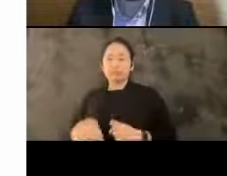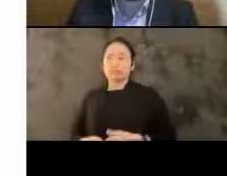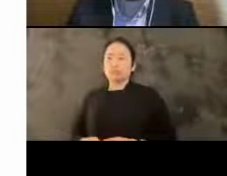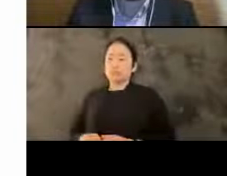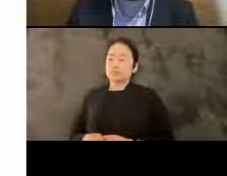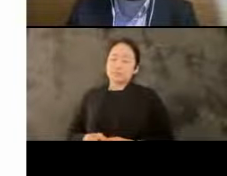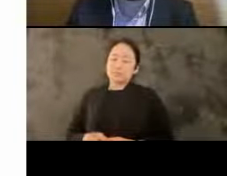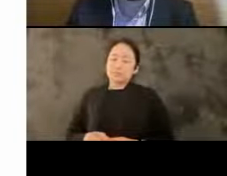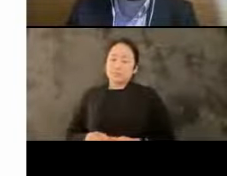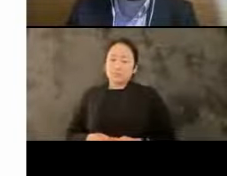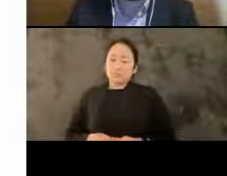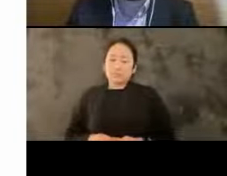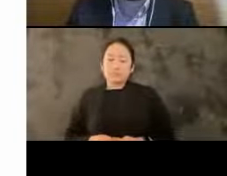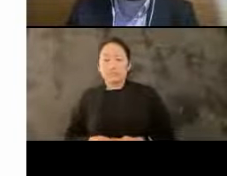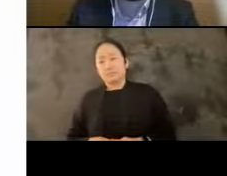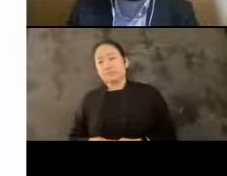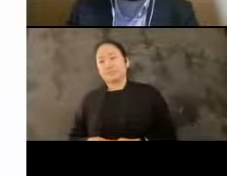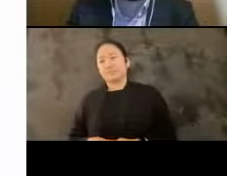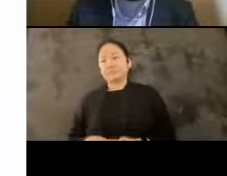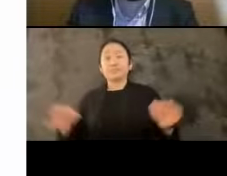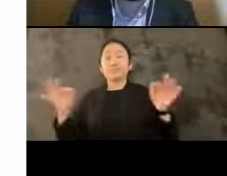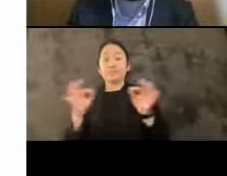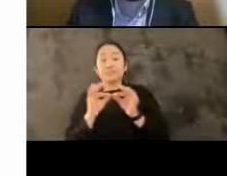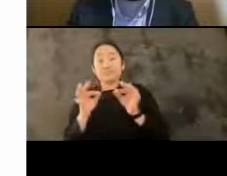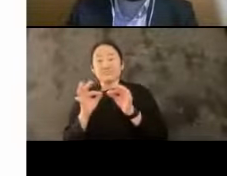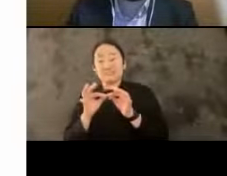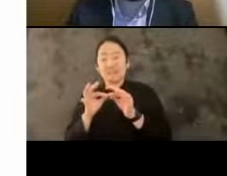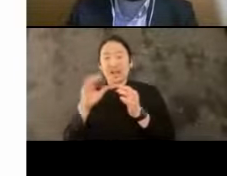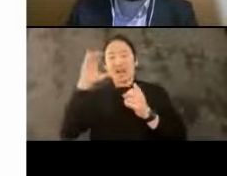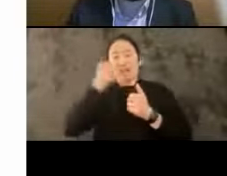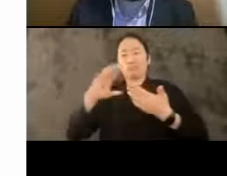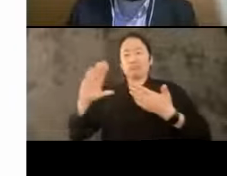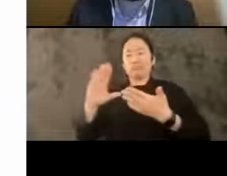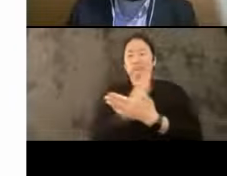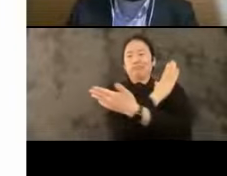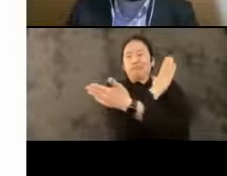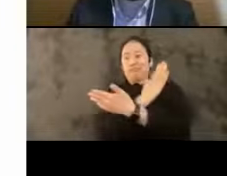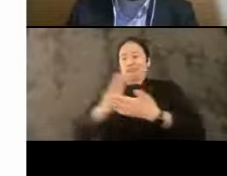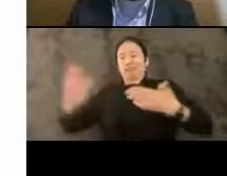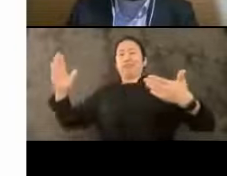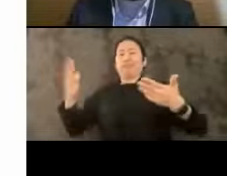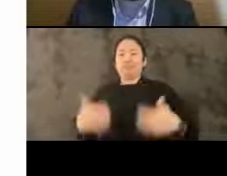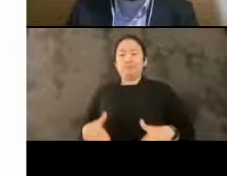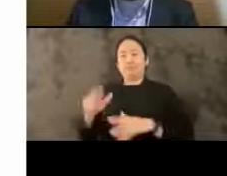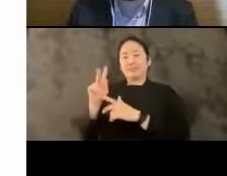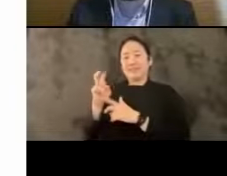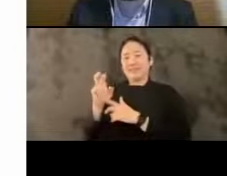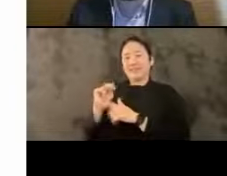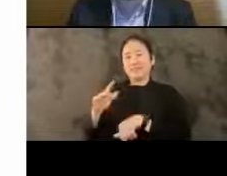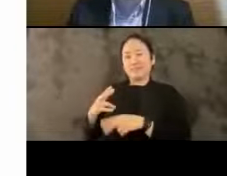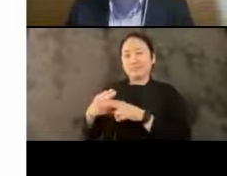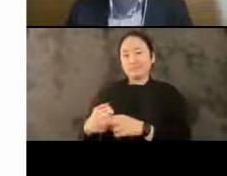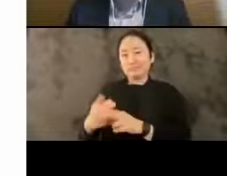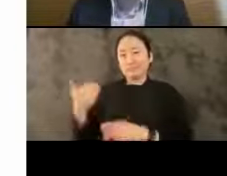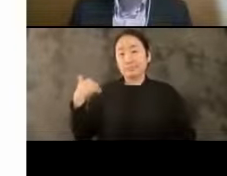have the range of cost estimates that Kevin alluded to earlier. This